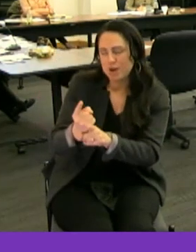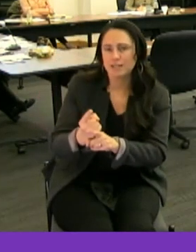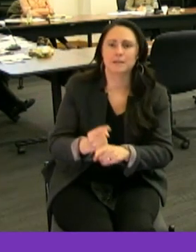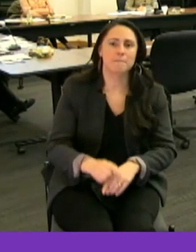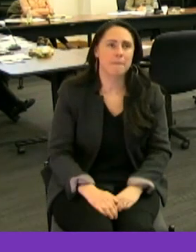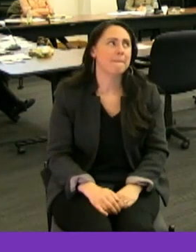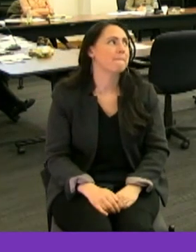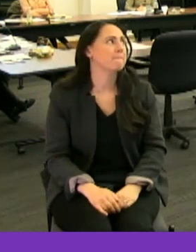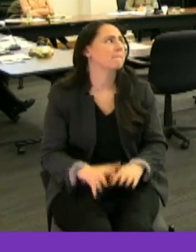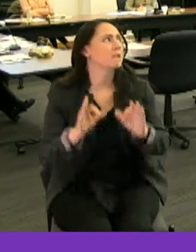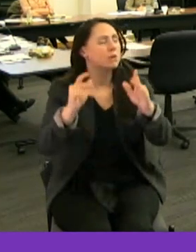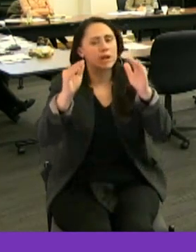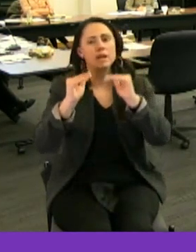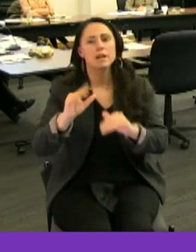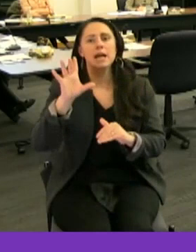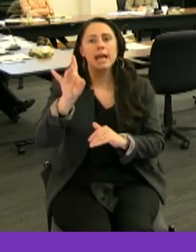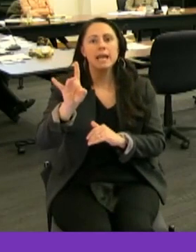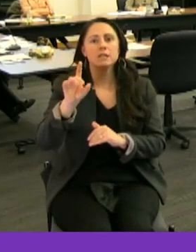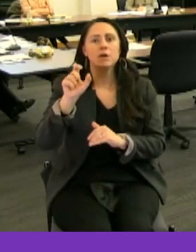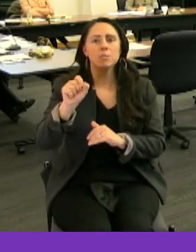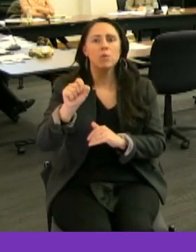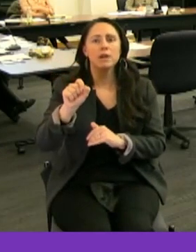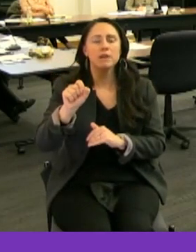All right, on to 8.